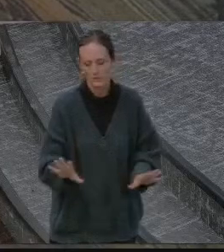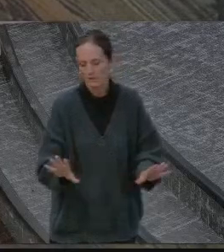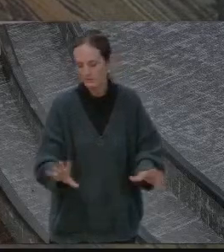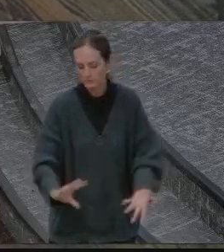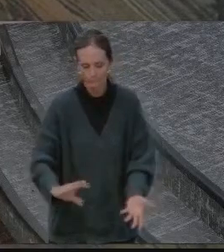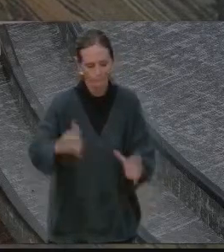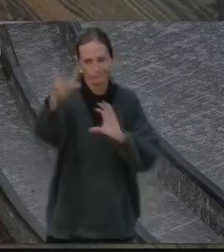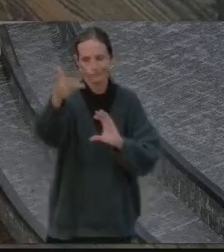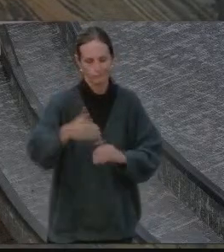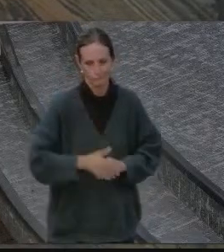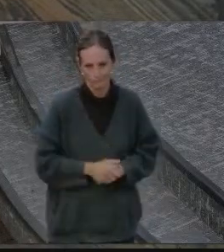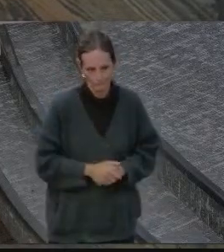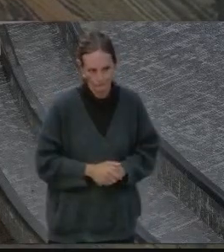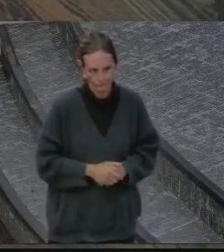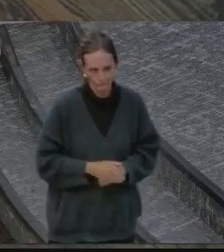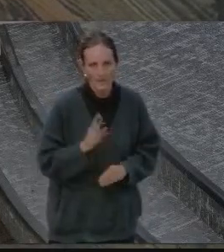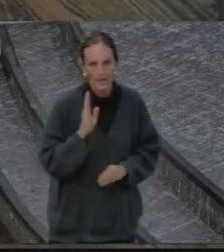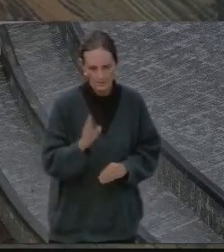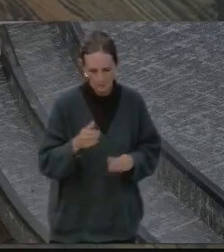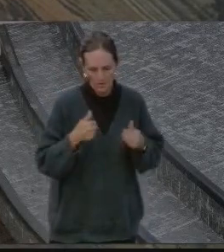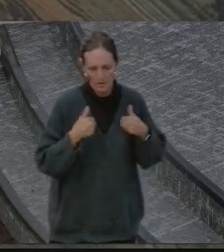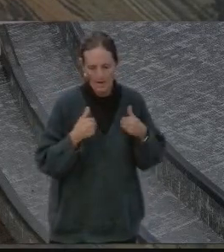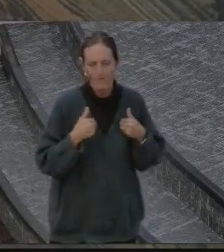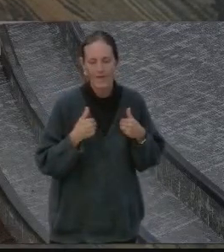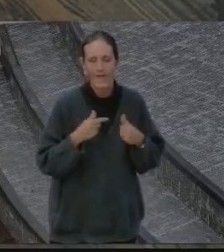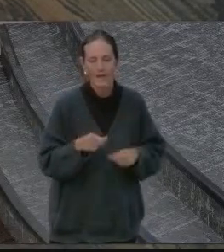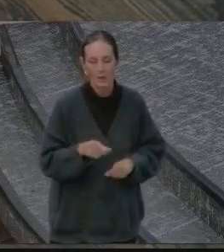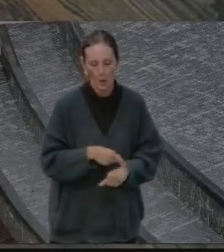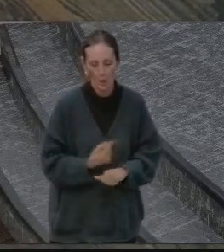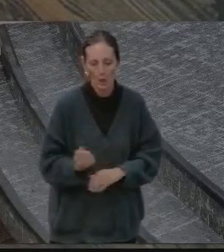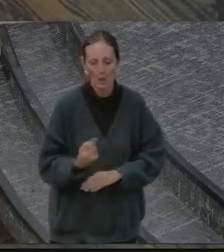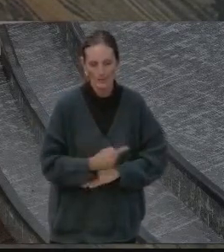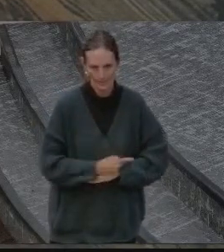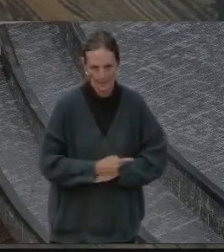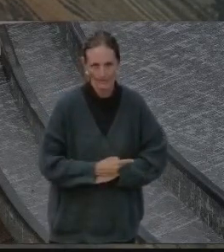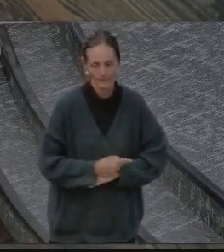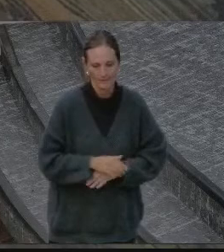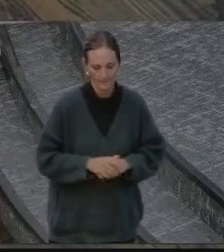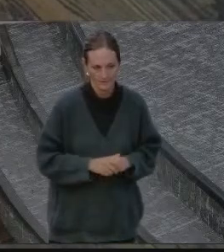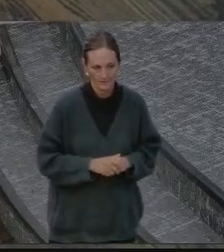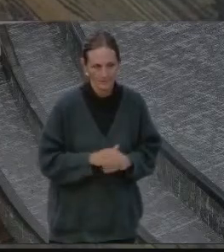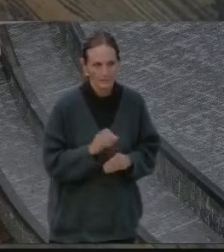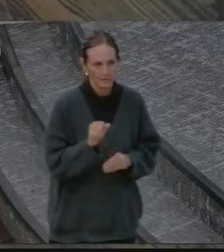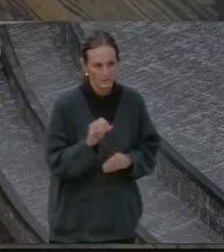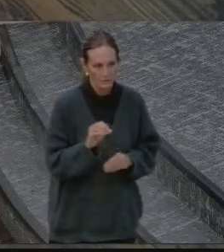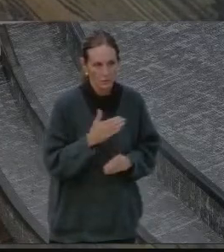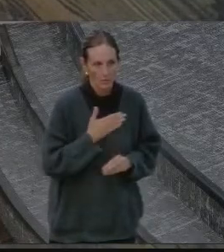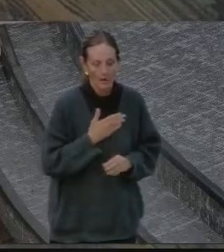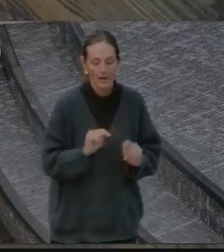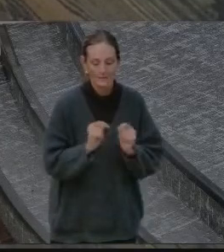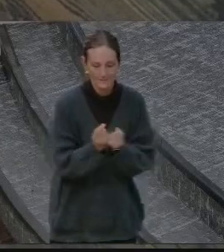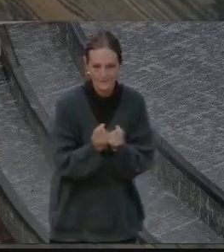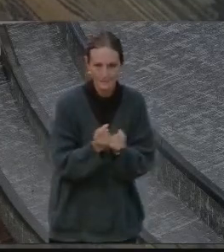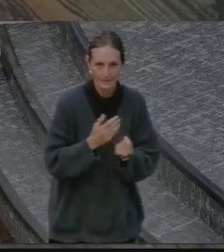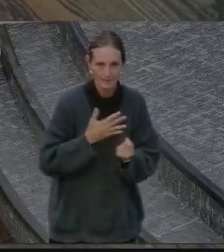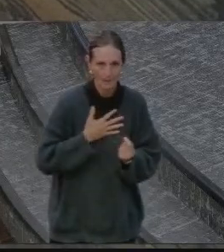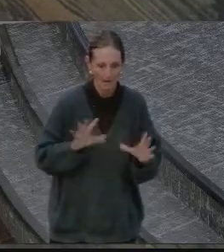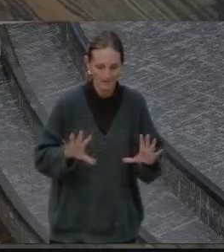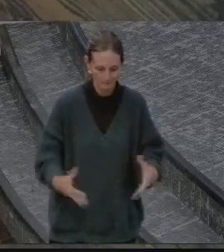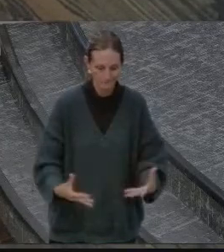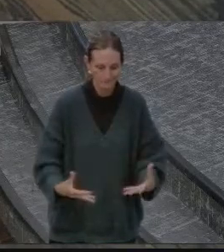day for that school day. And it's all the little small things that count. And my team, my crew, they know